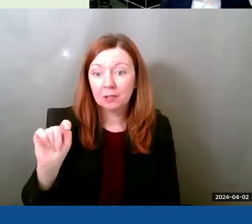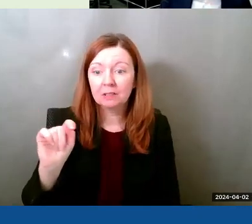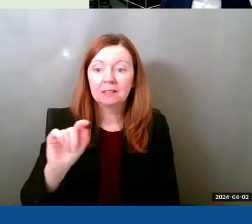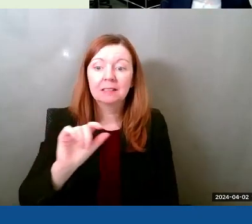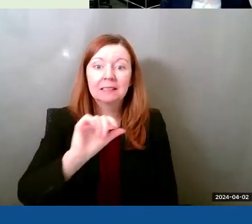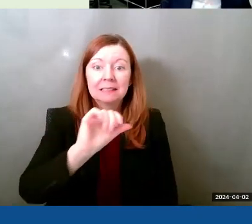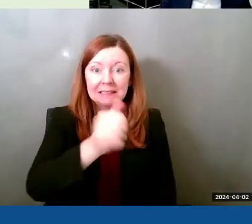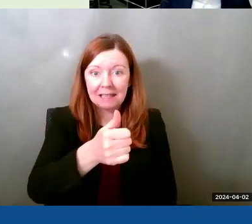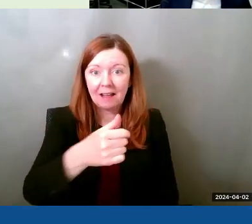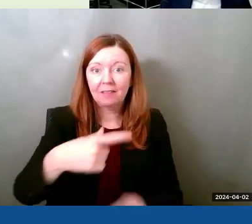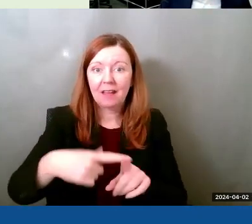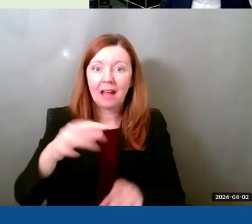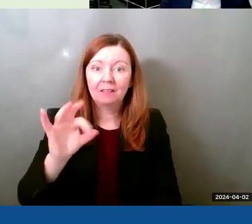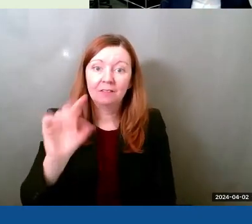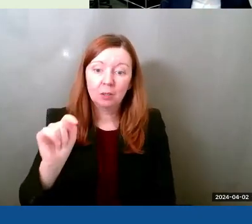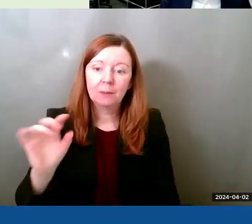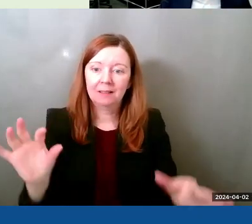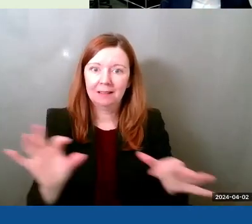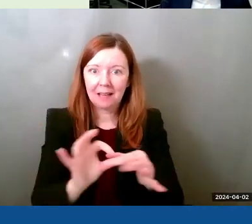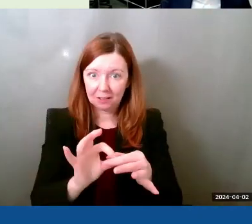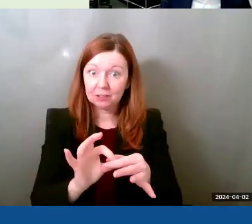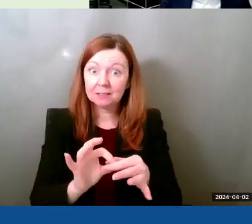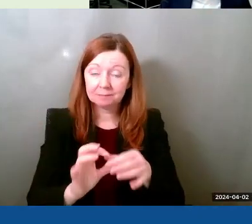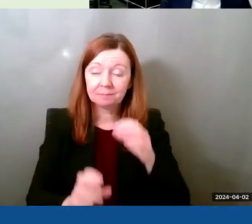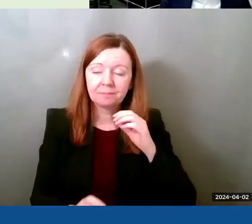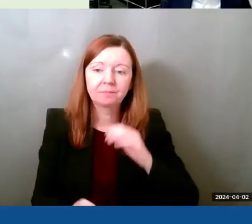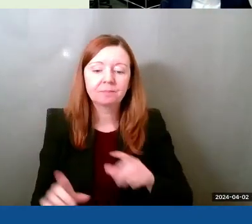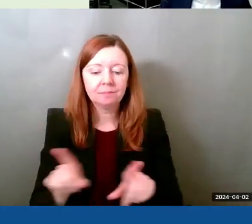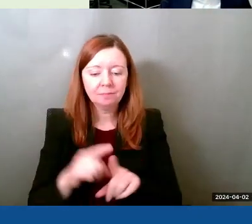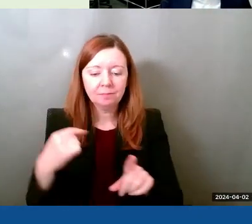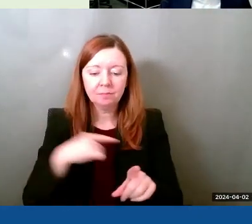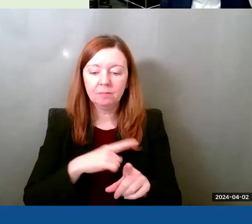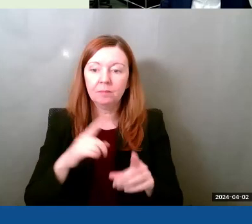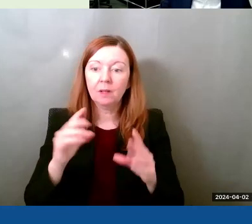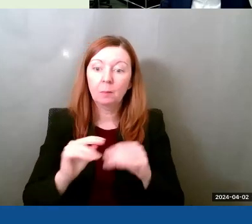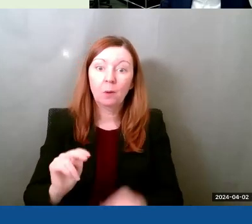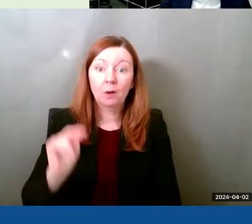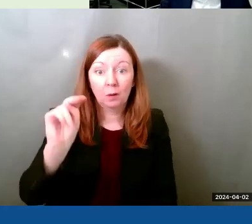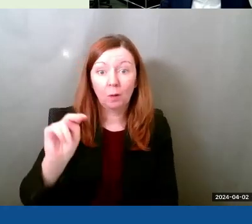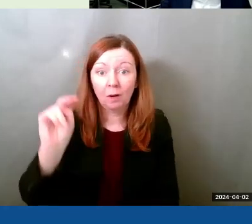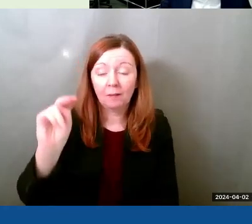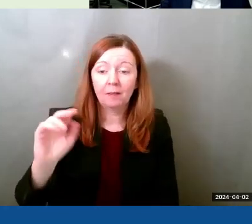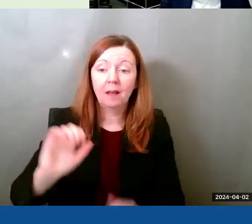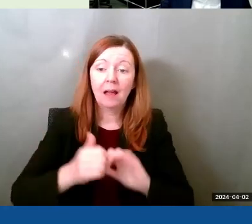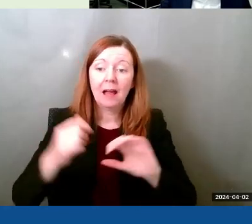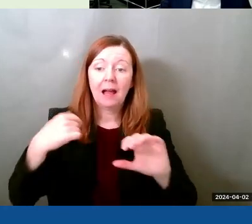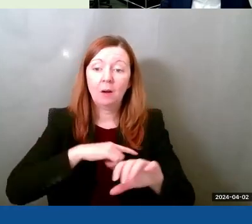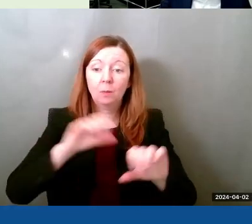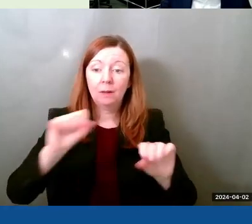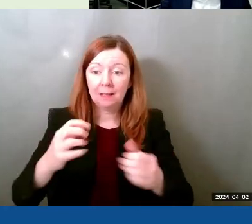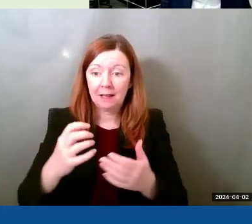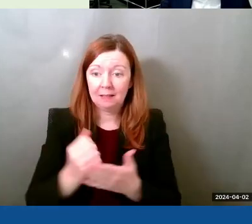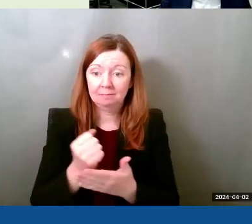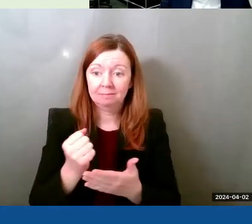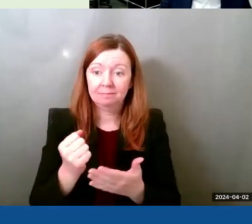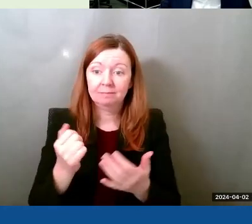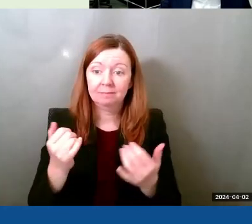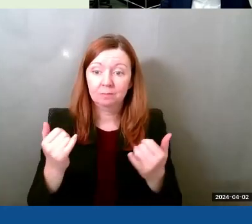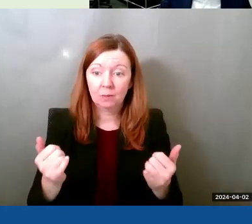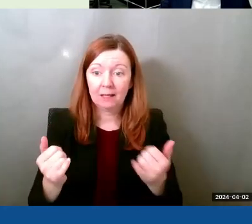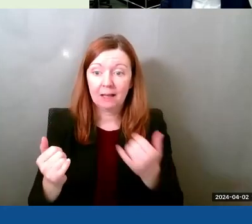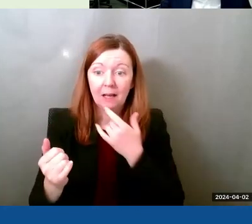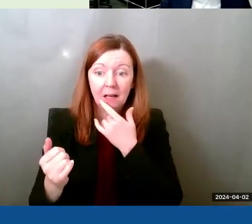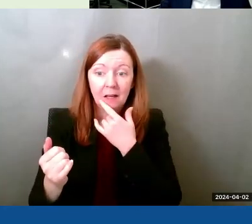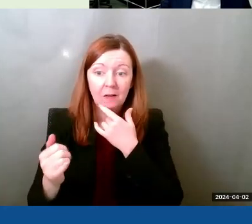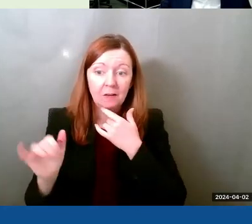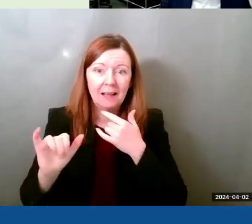and Filbert Street connection is. And as we go further north, looking at how we can actually take right now, which is very much